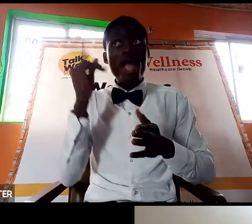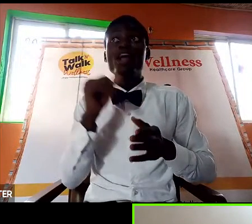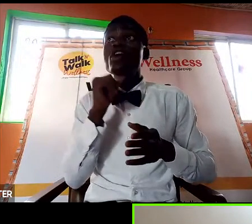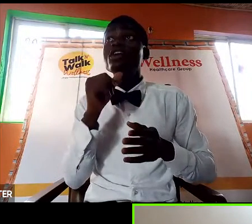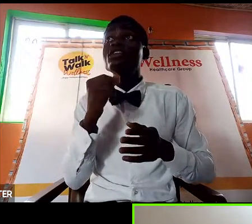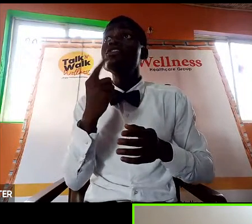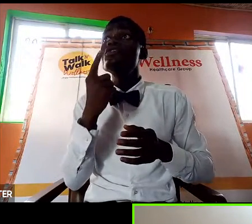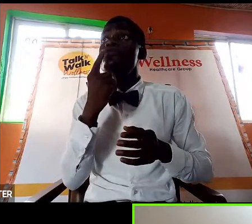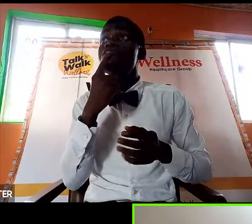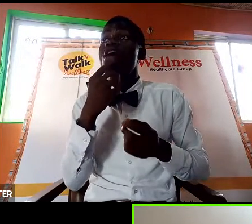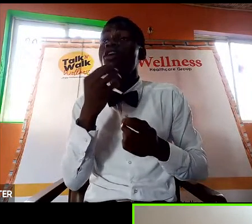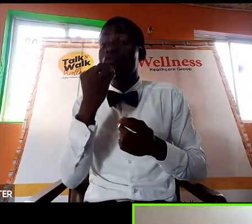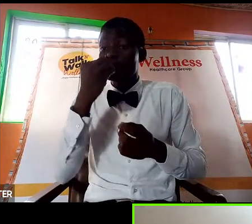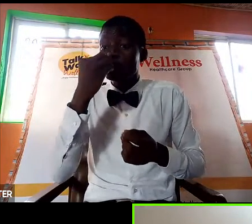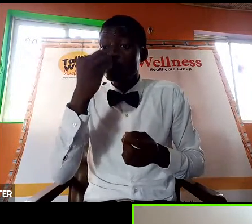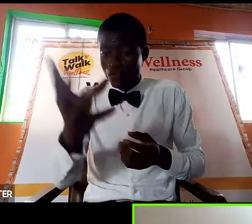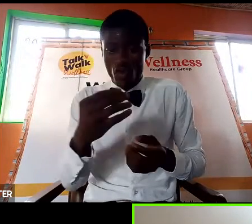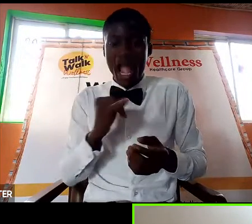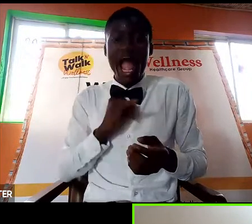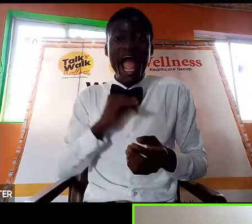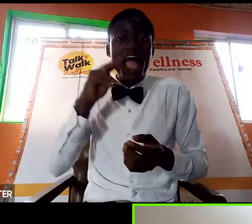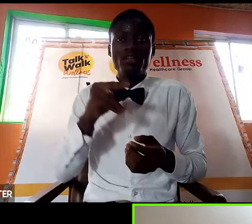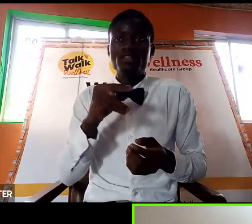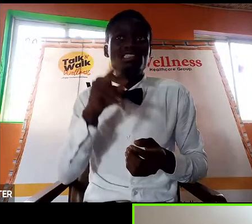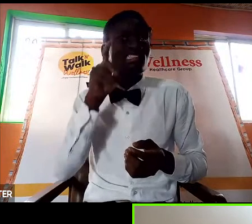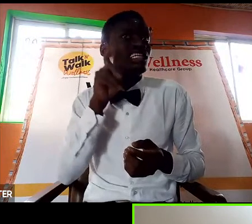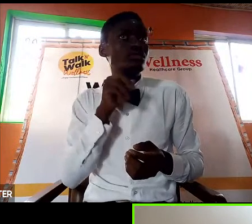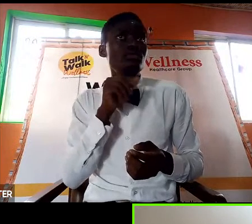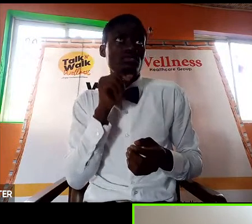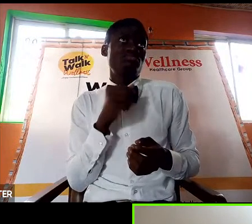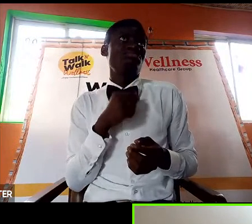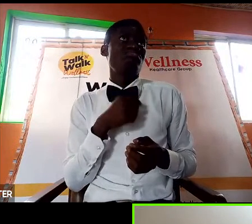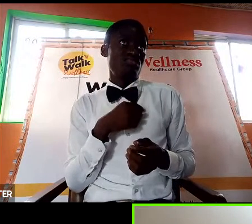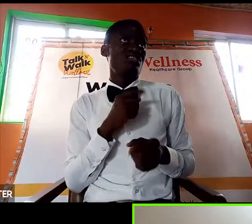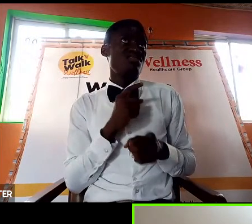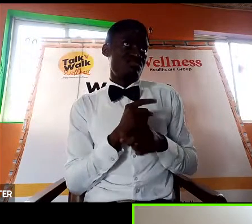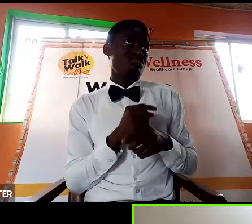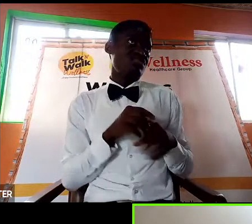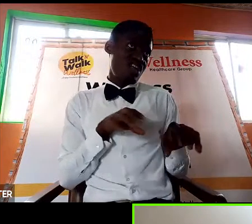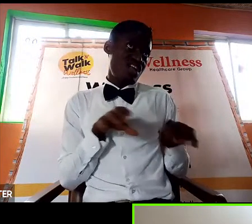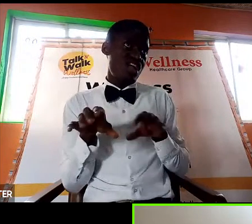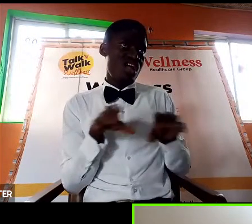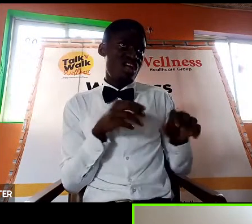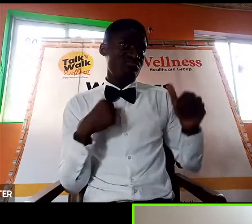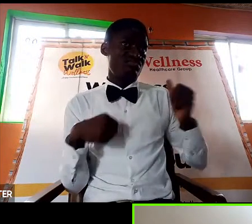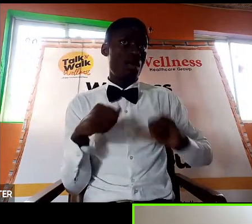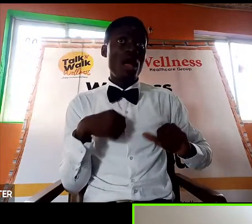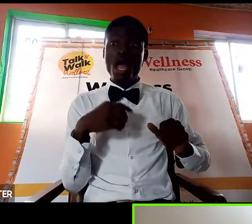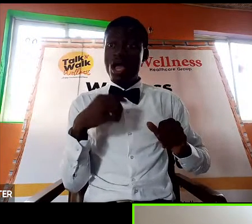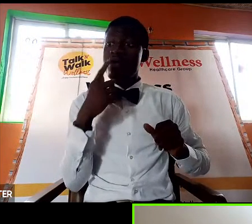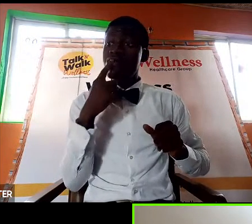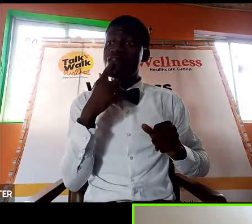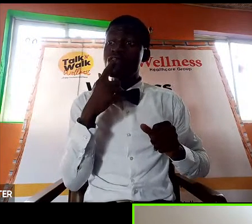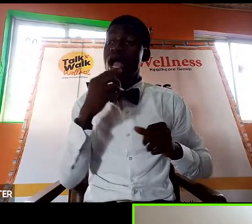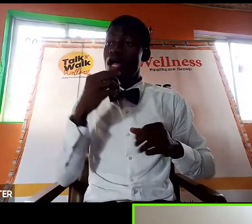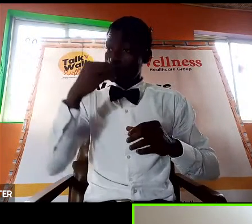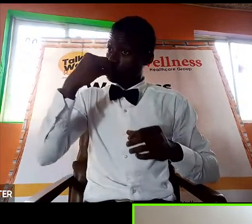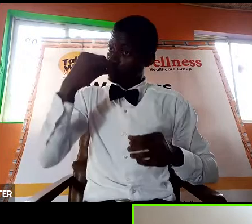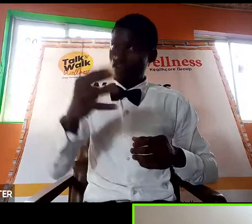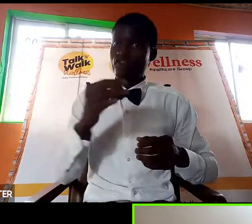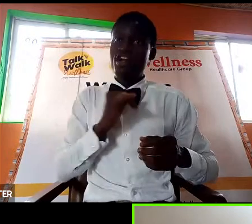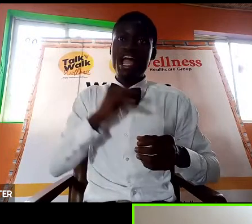So I think whatever works for you, and just like you said earlier, communication is very important. So the two of you could talk about